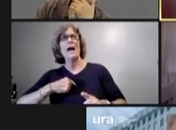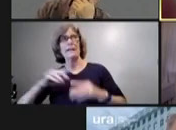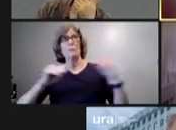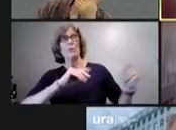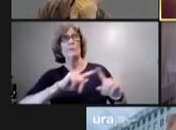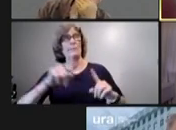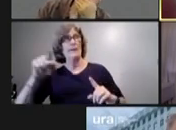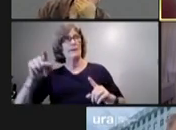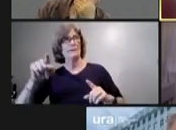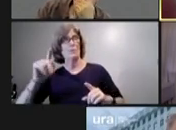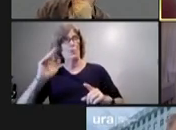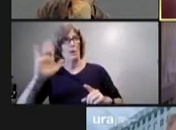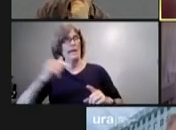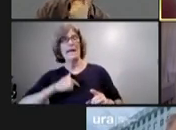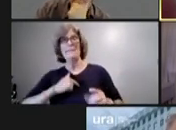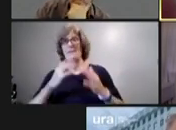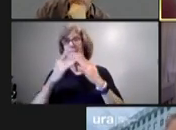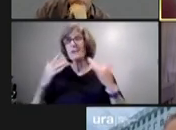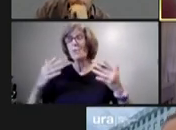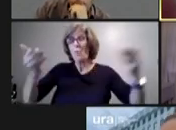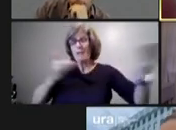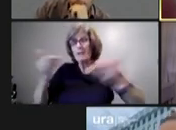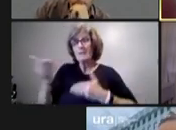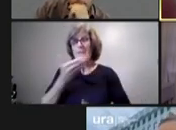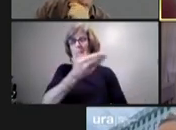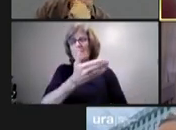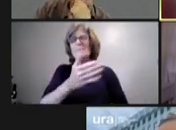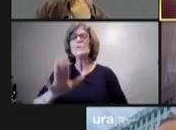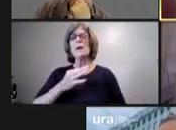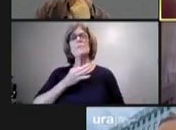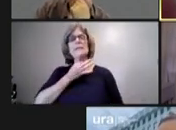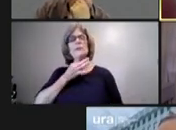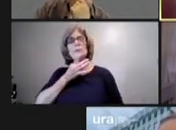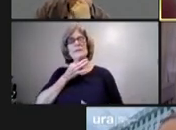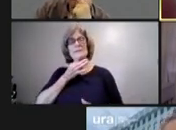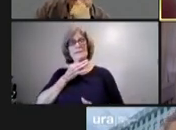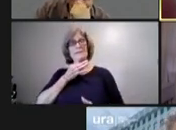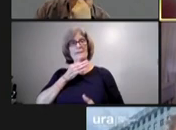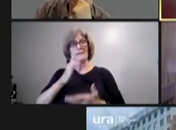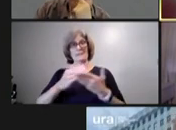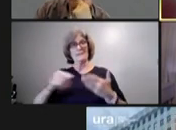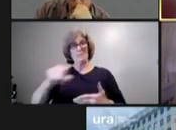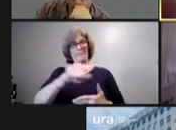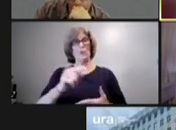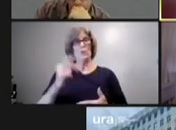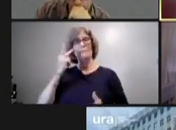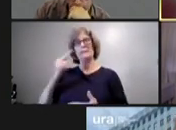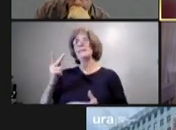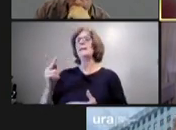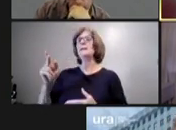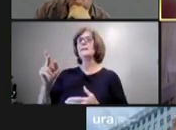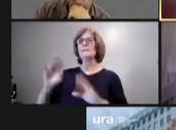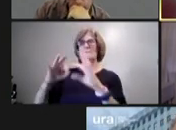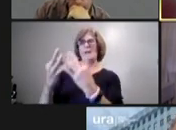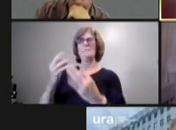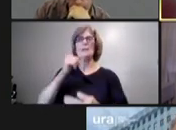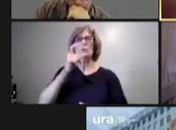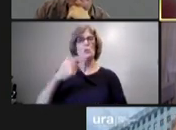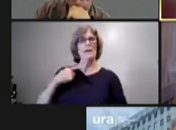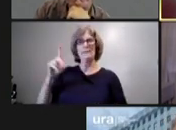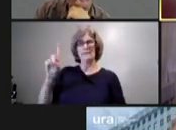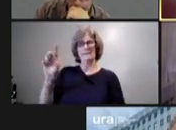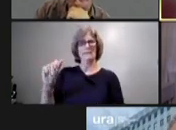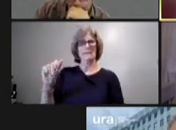their experiences and the roles that you serve have seen concerns where families with disabilities are not